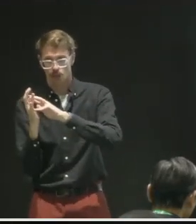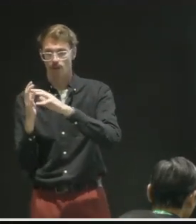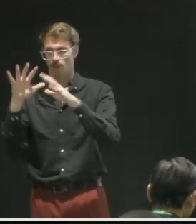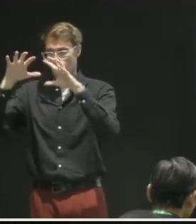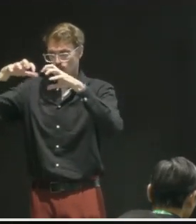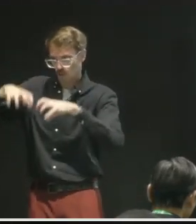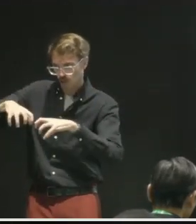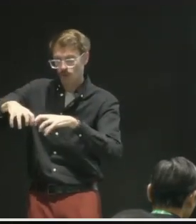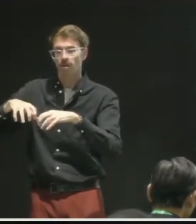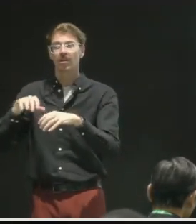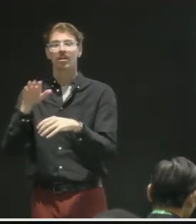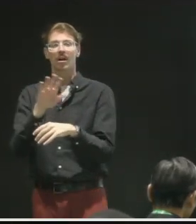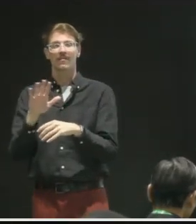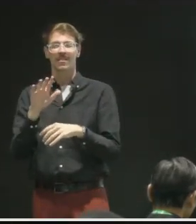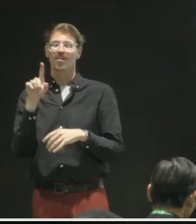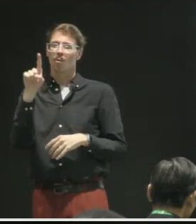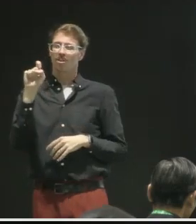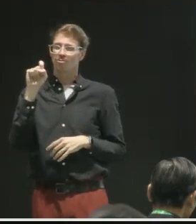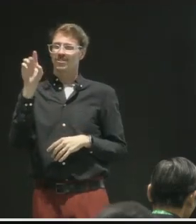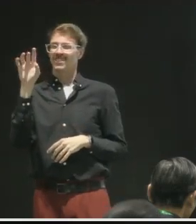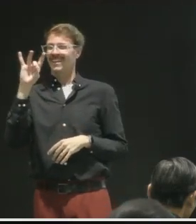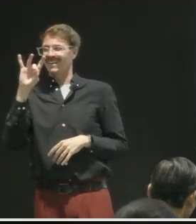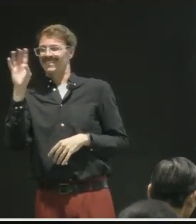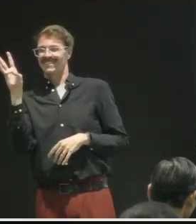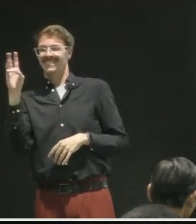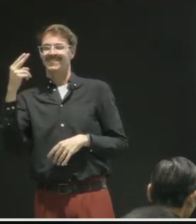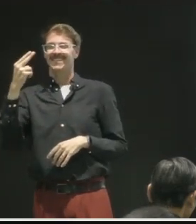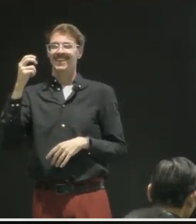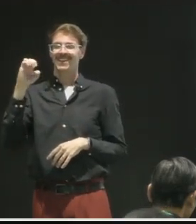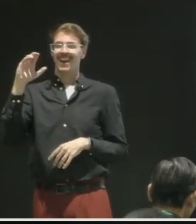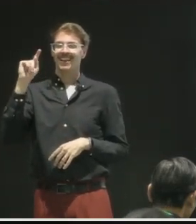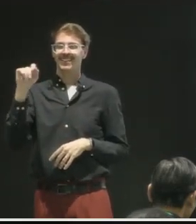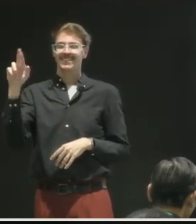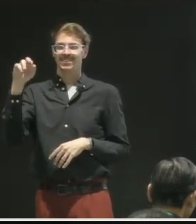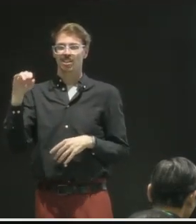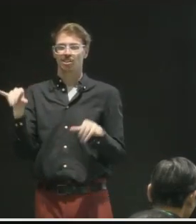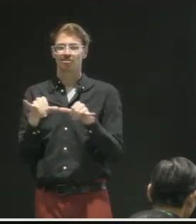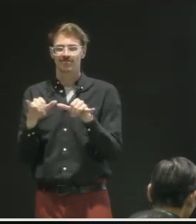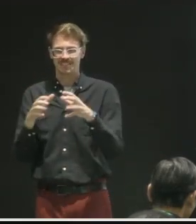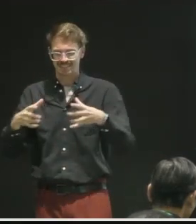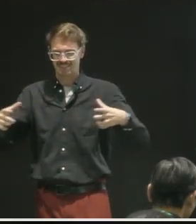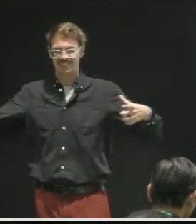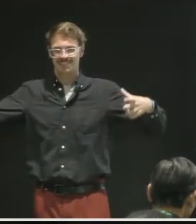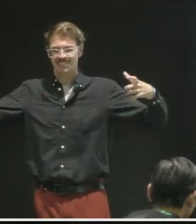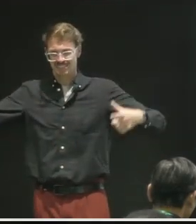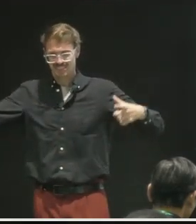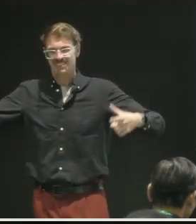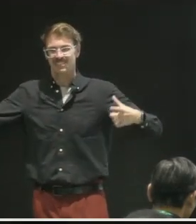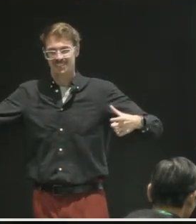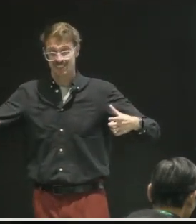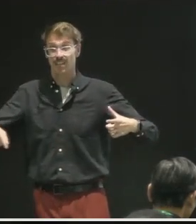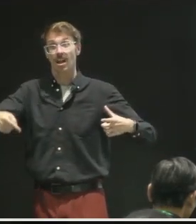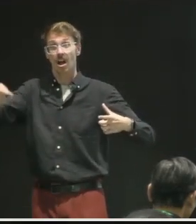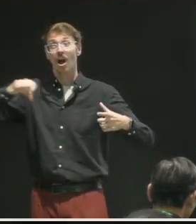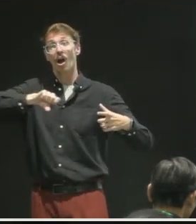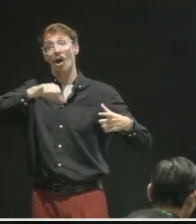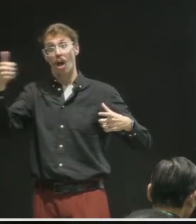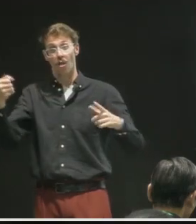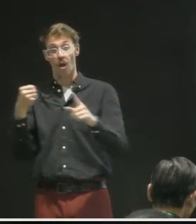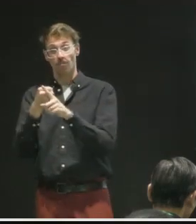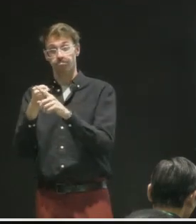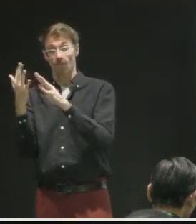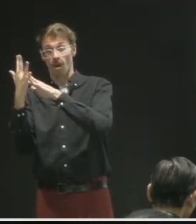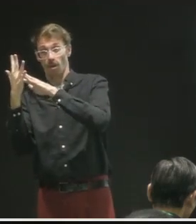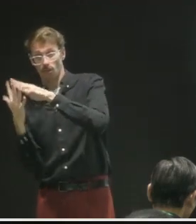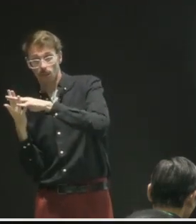186 hectare, and one again is around 60 hectare. That's sank